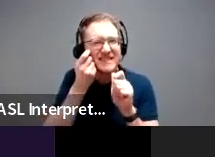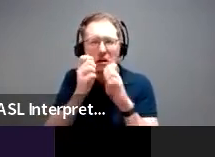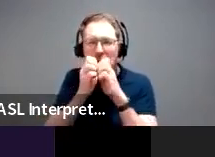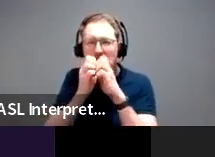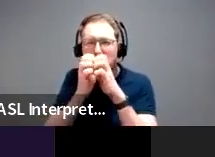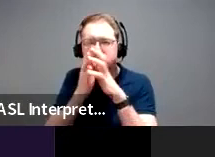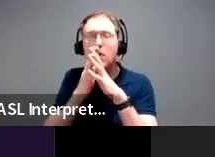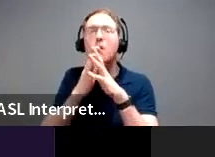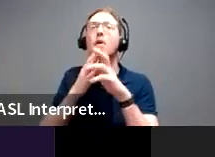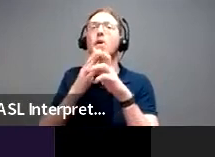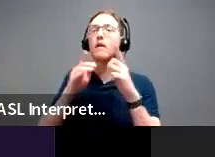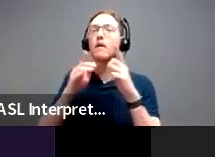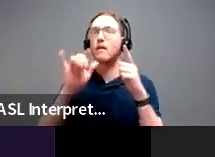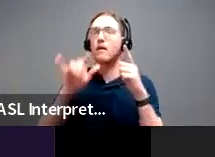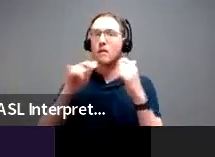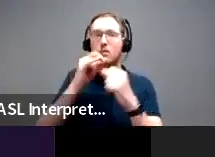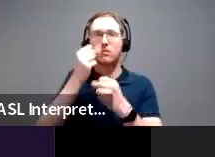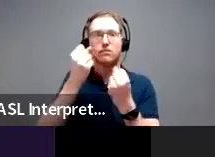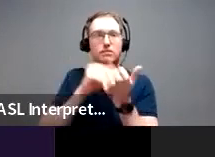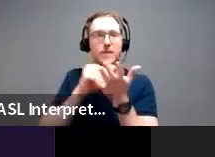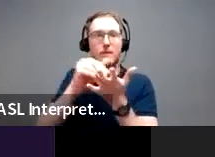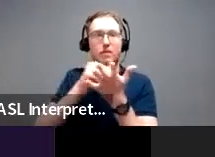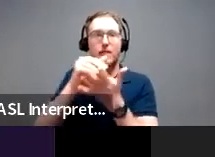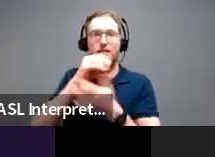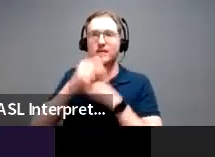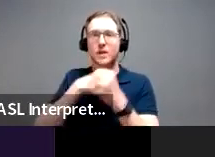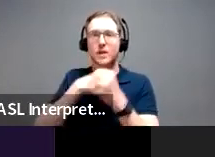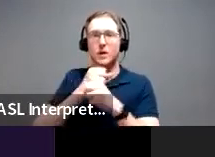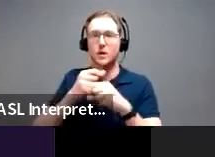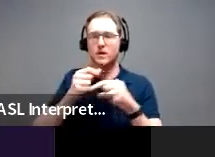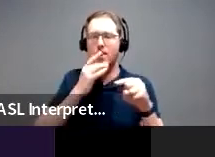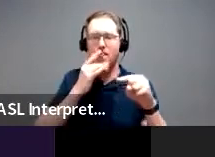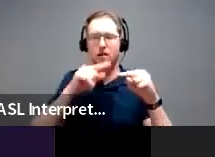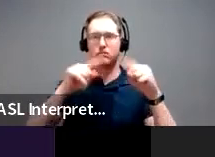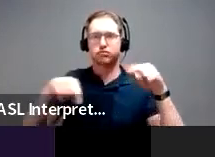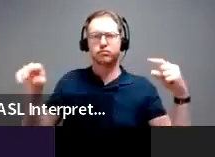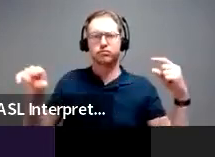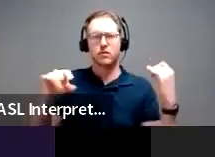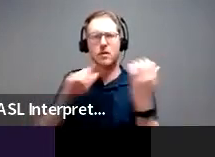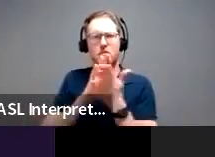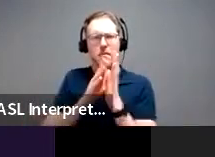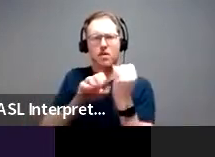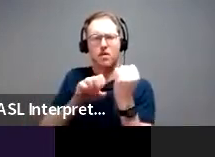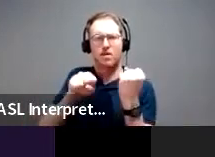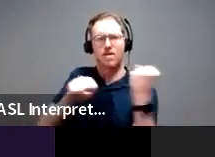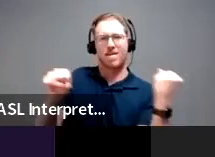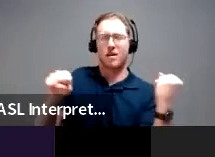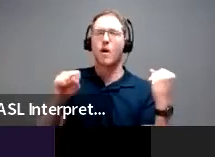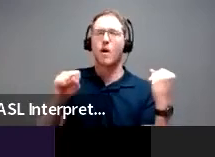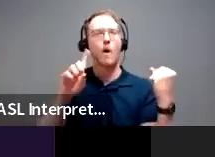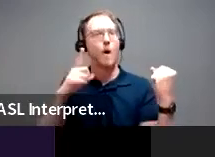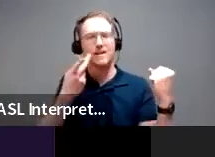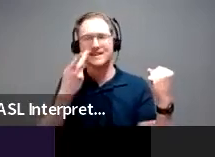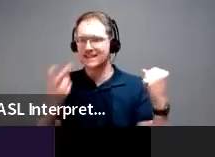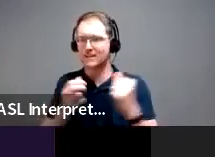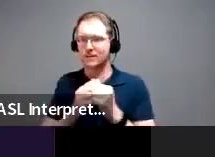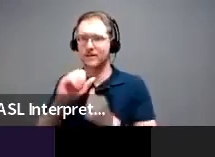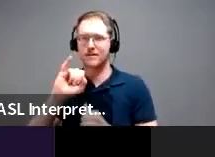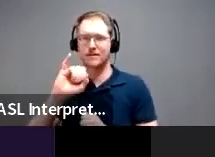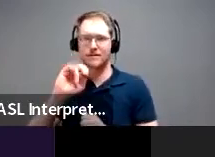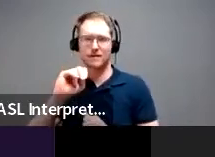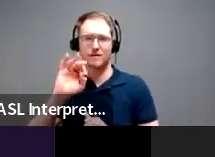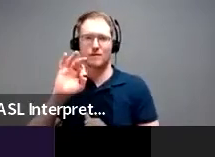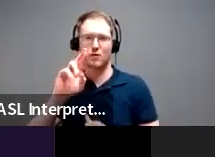that light, meaning we can only see it in the infrared. And sometimes the James Webb Space Telescope is referred to as the